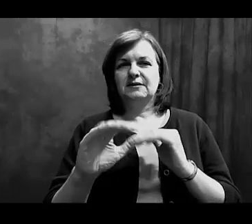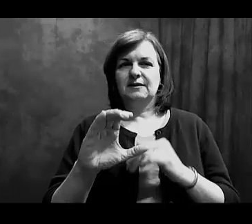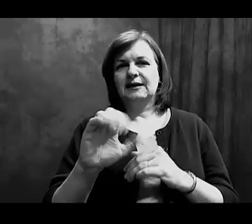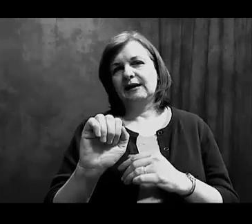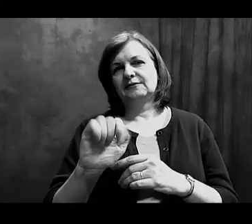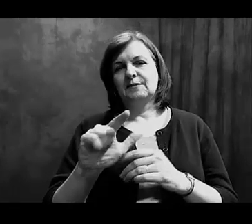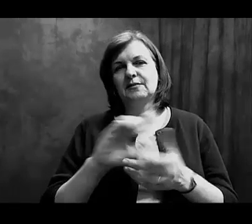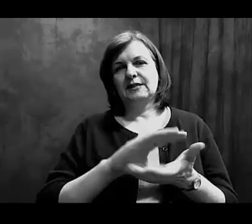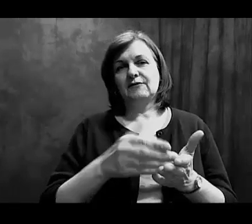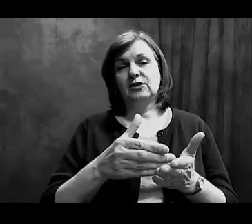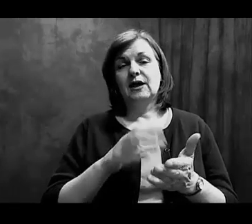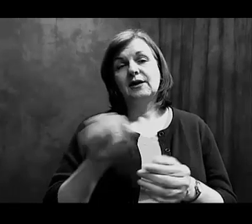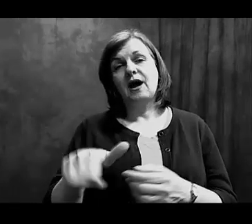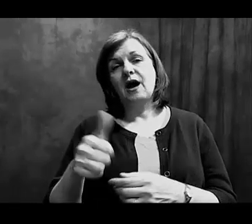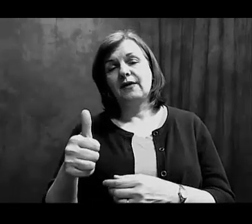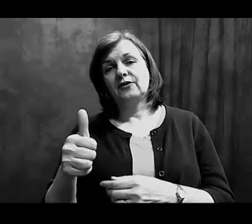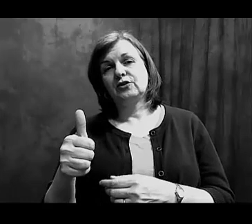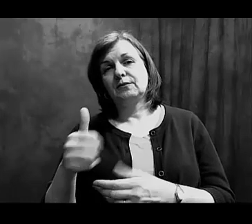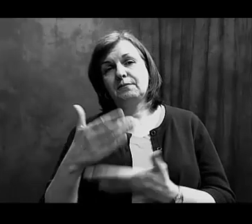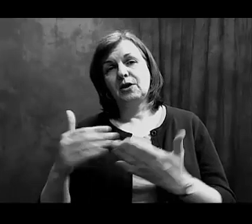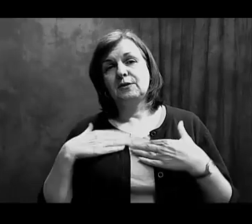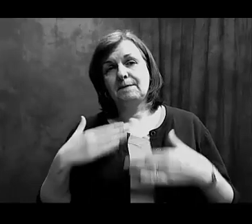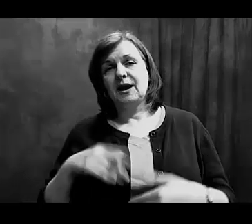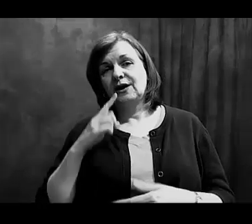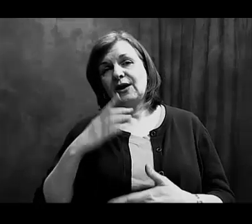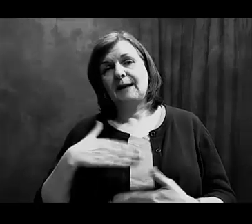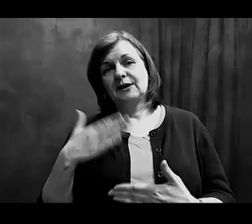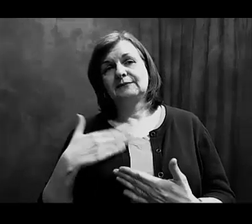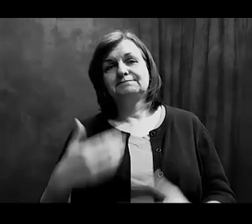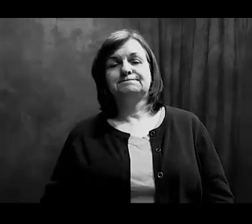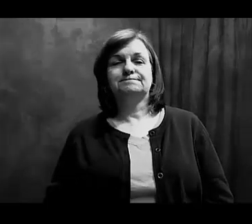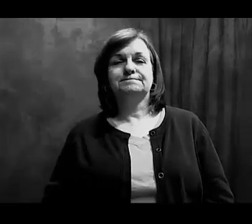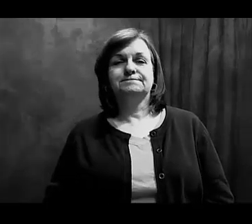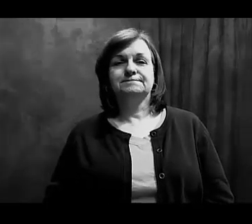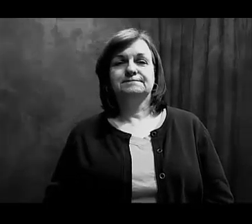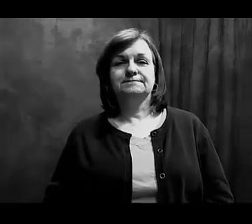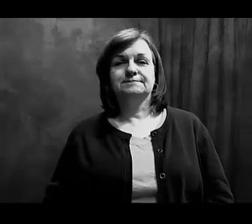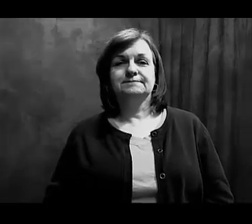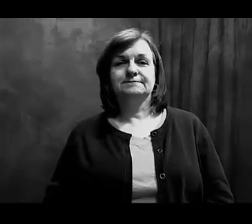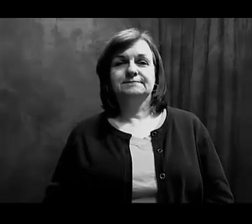maintain these levels so that your parathyroid and every other gland in your body is happy.